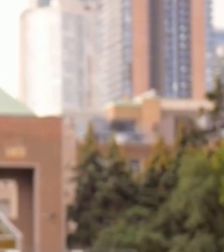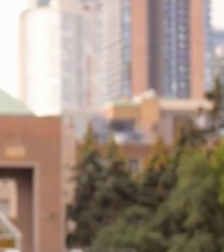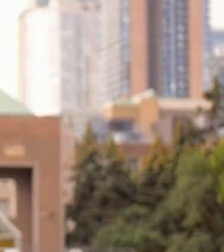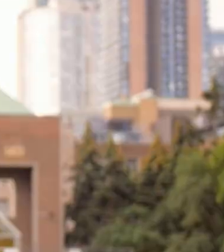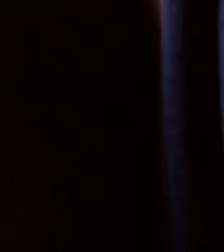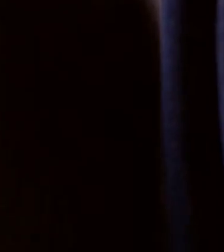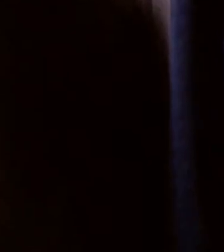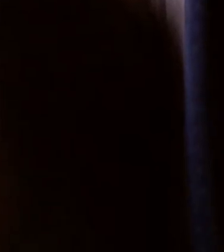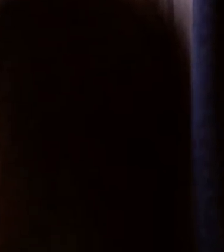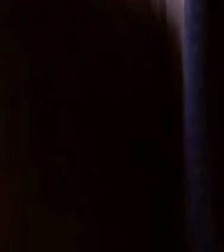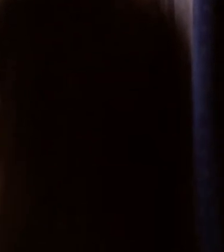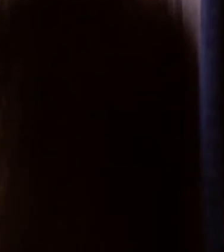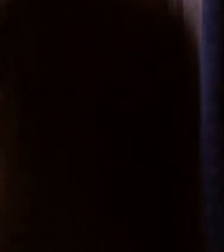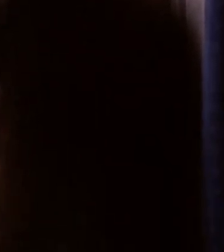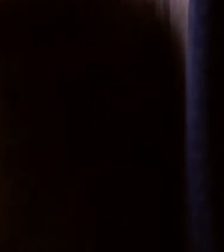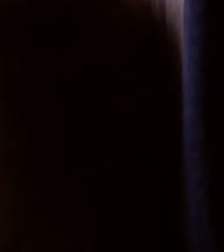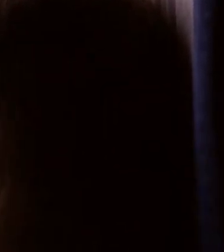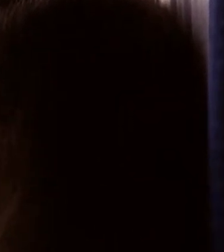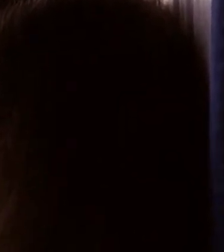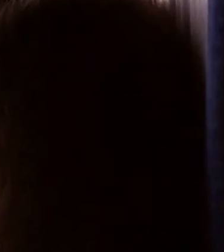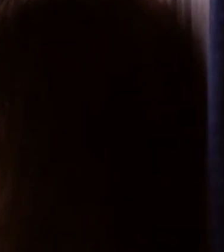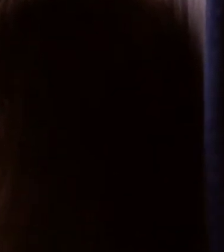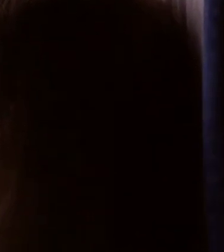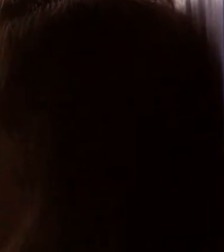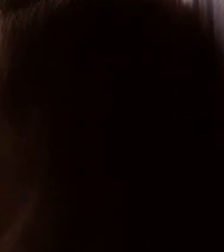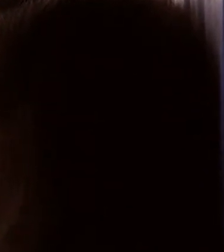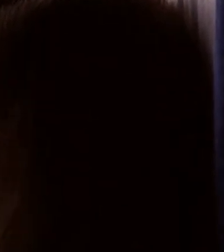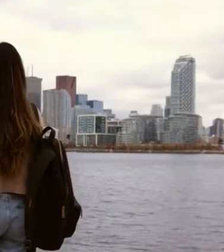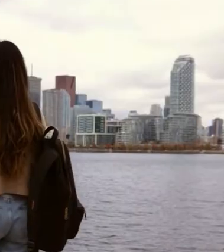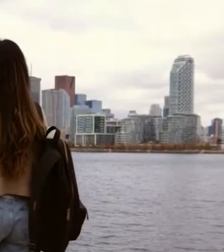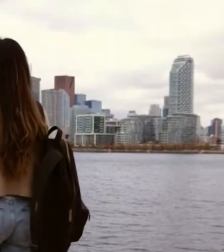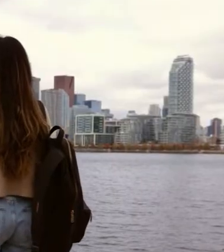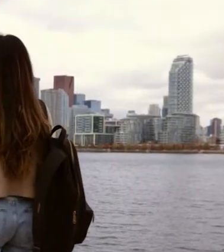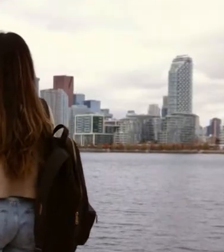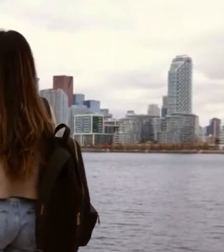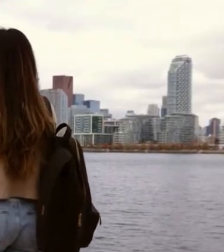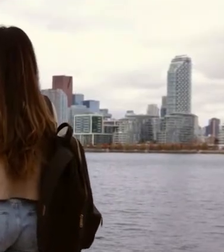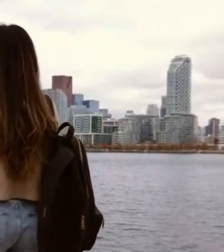new chapter. For some, that meant moving to a new city.